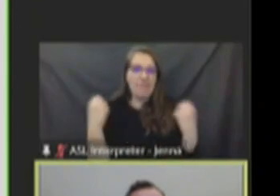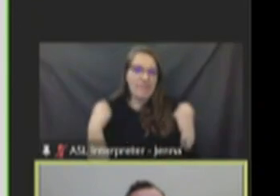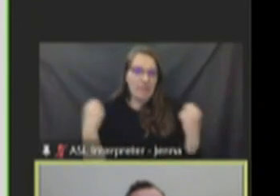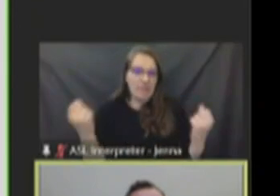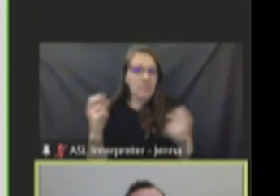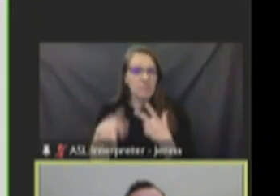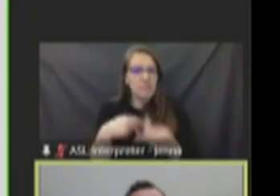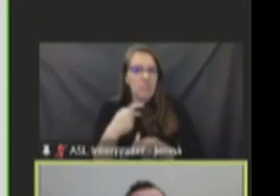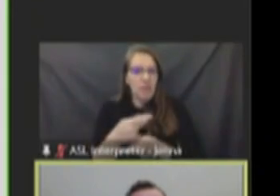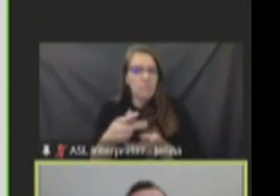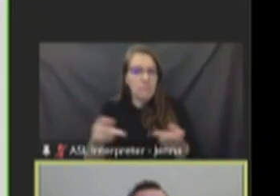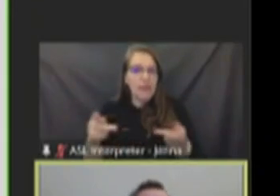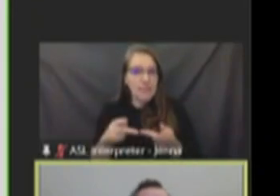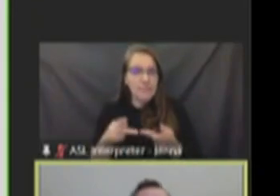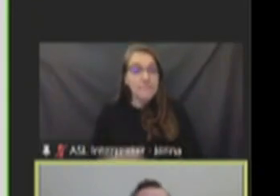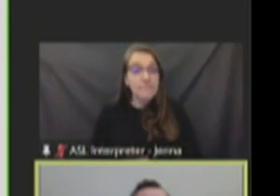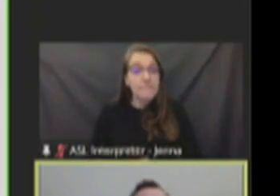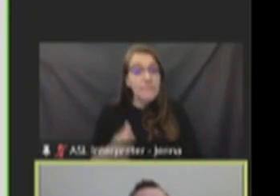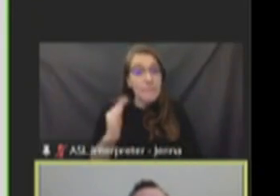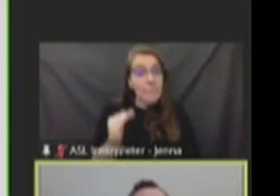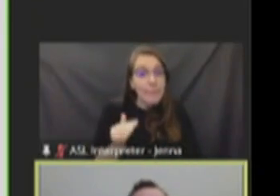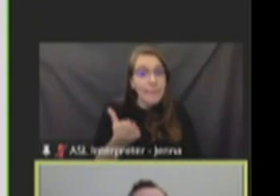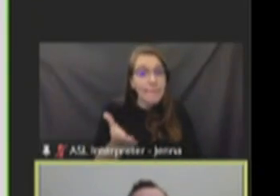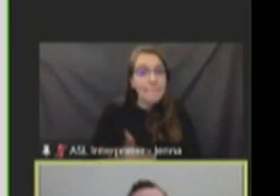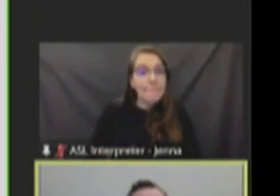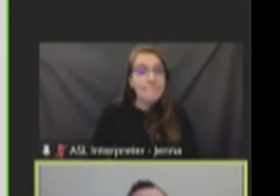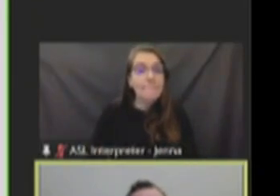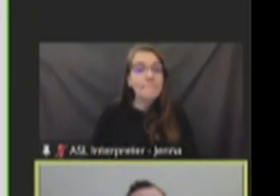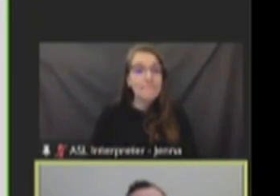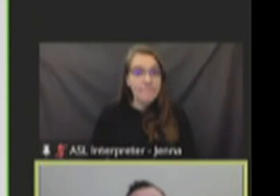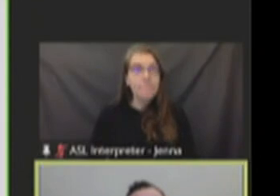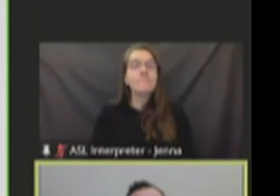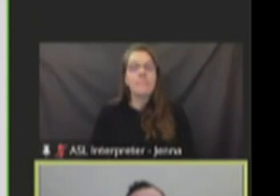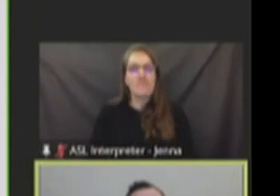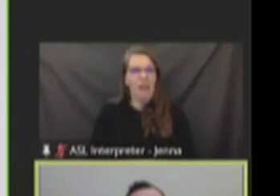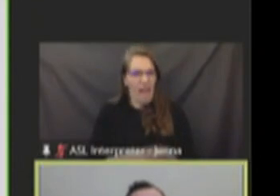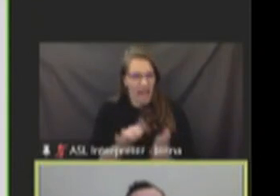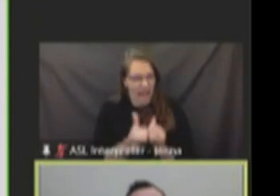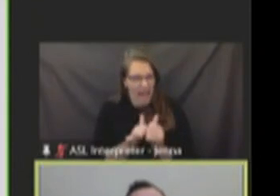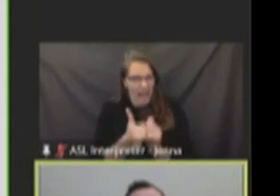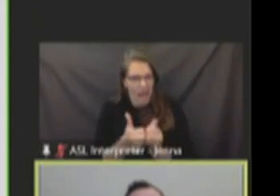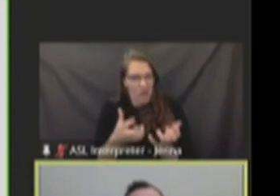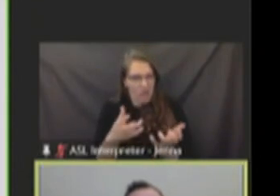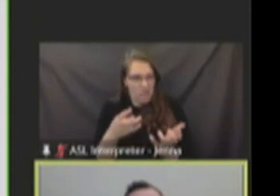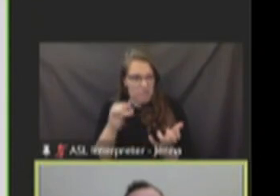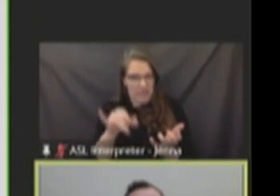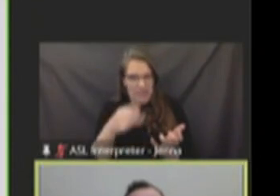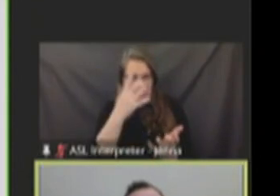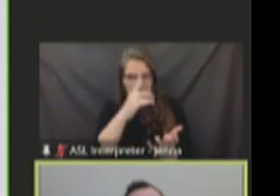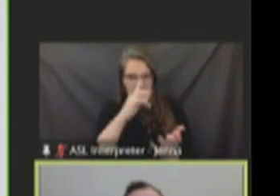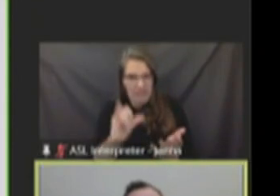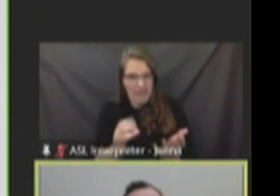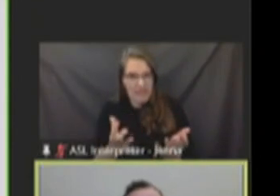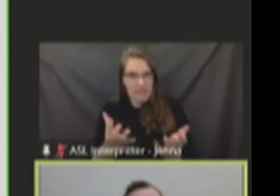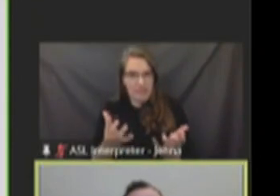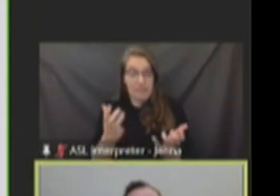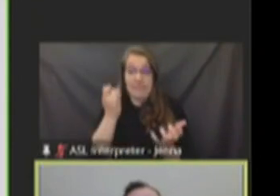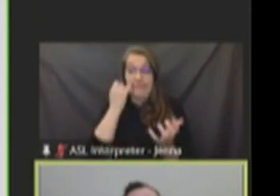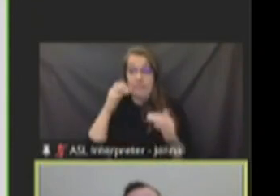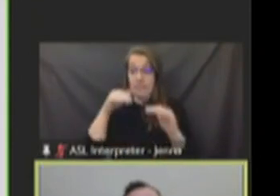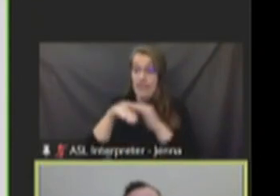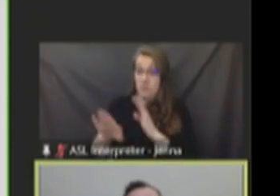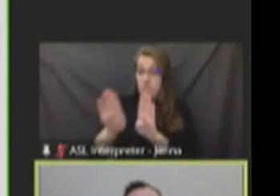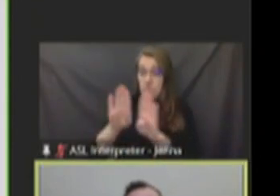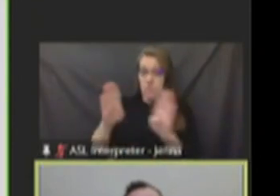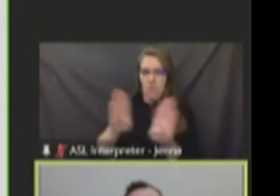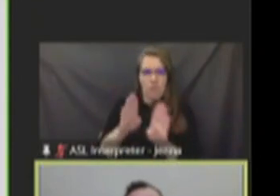more? Great, and so just in terms of the logistics of how this interaction goes at the entrance to a place,